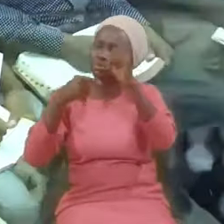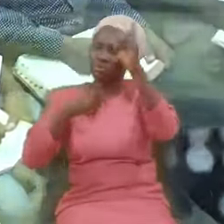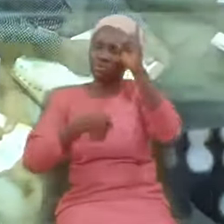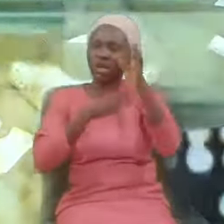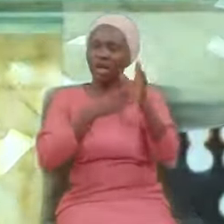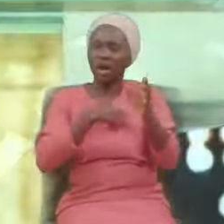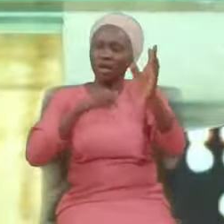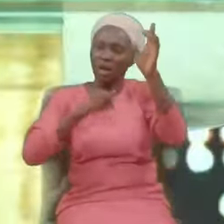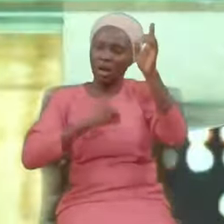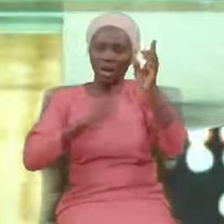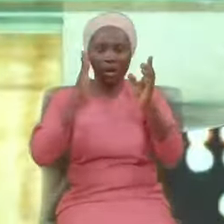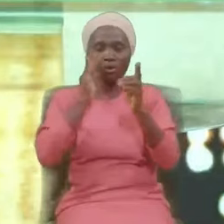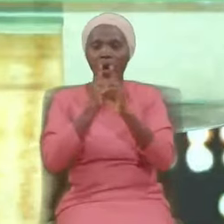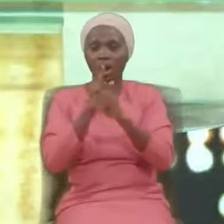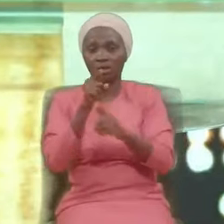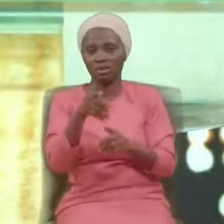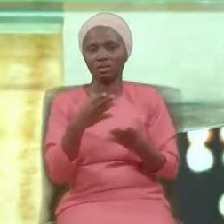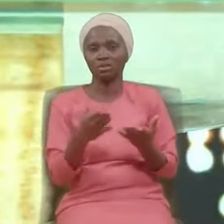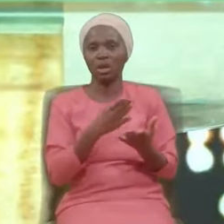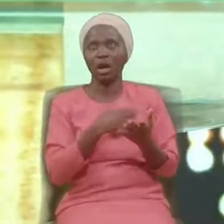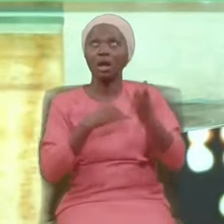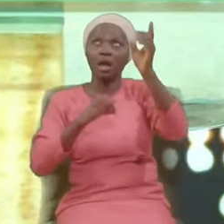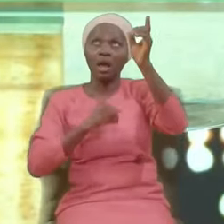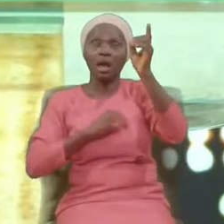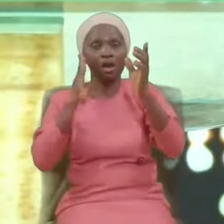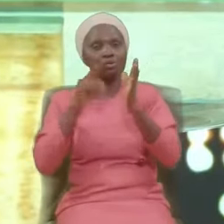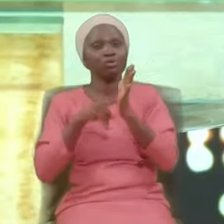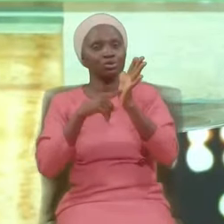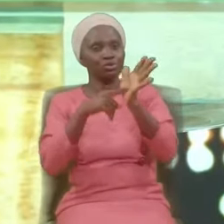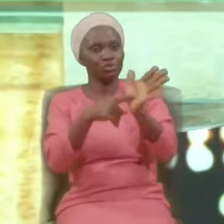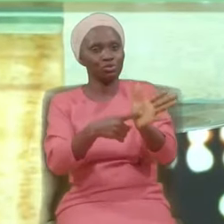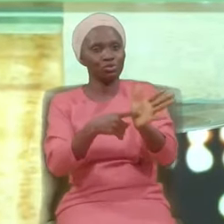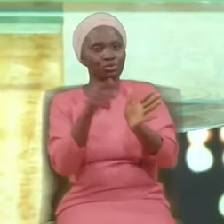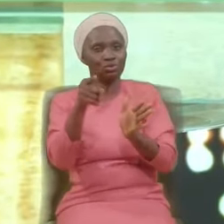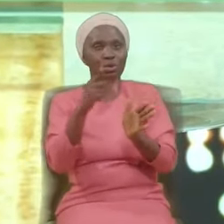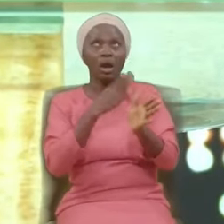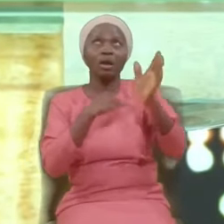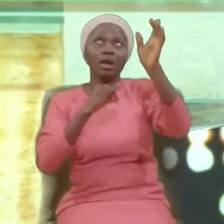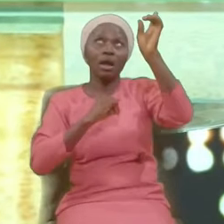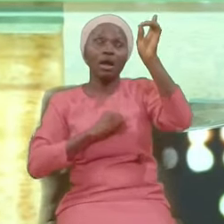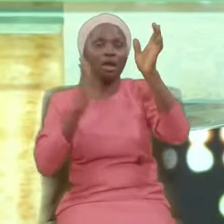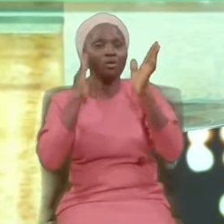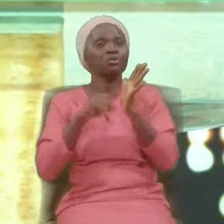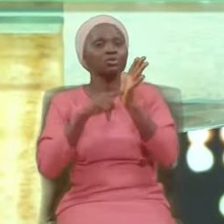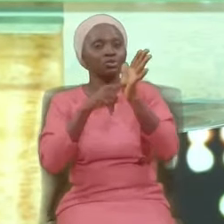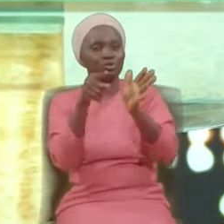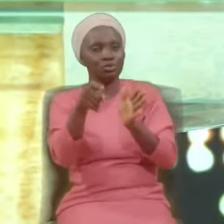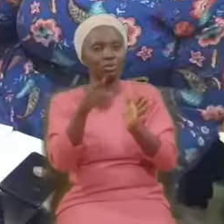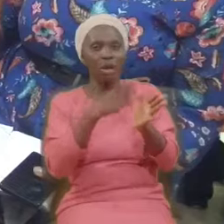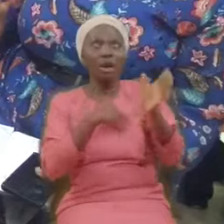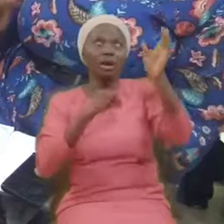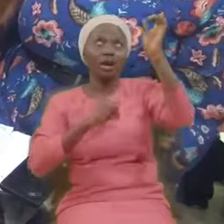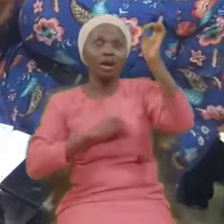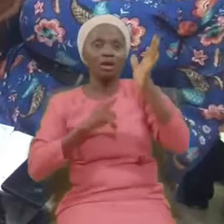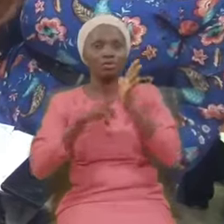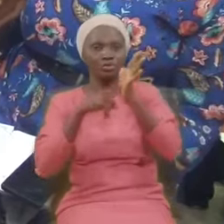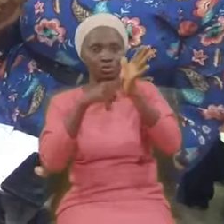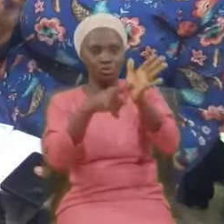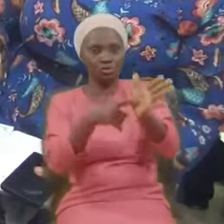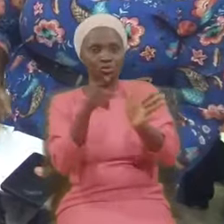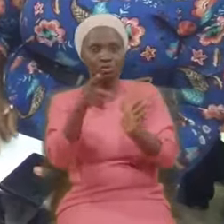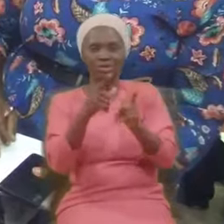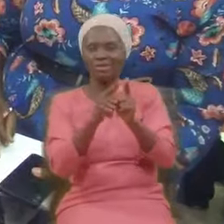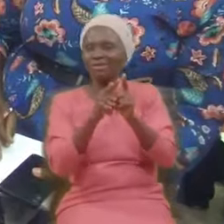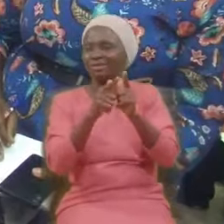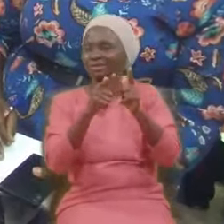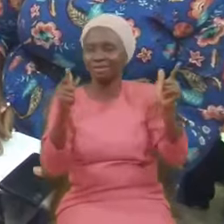thee and show thee. And show thee, and show thee